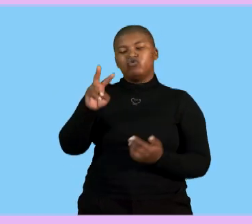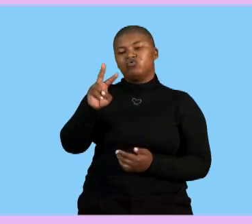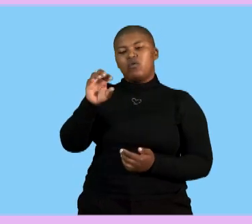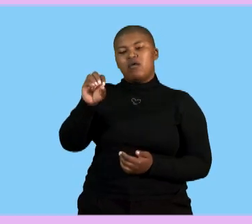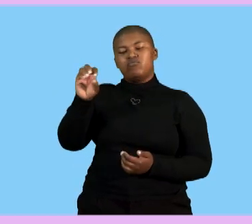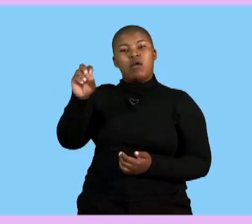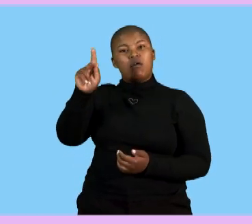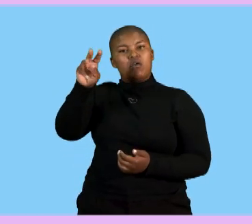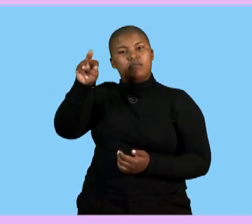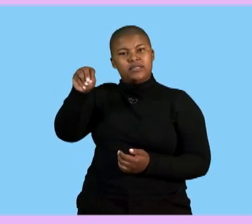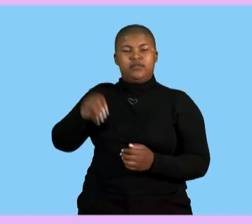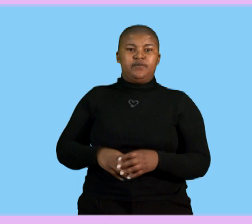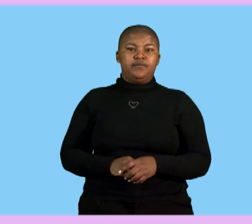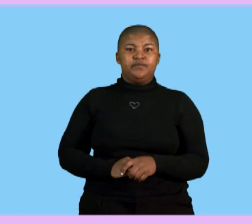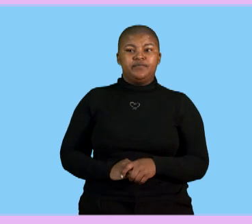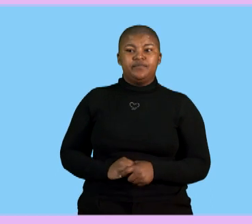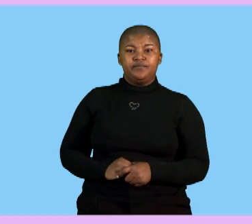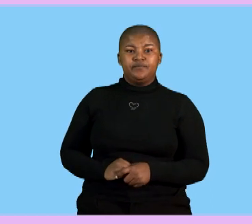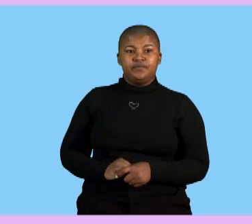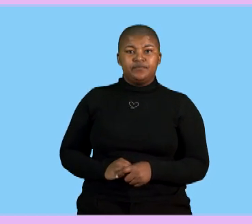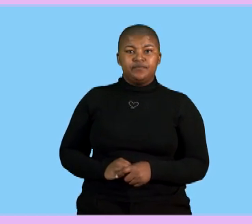200 kilometers.